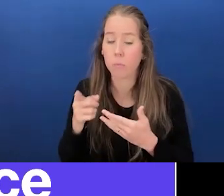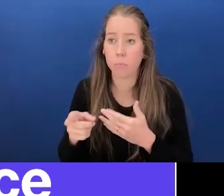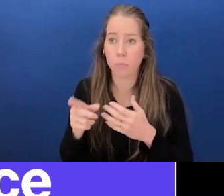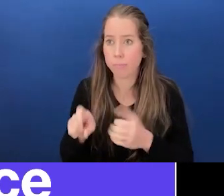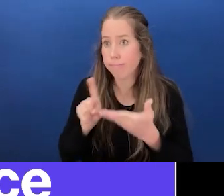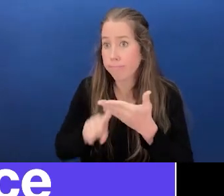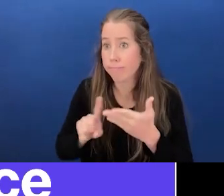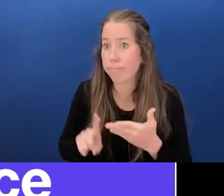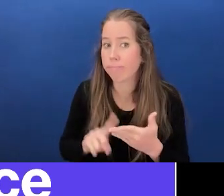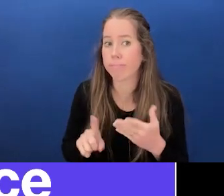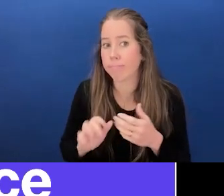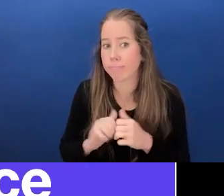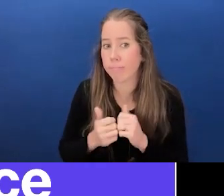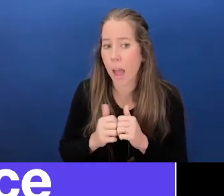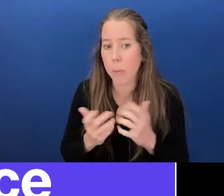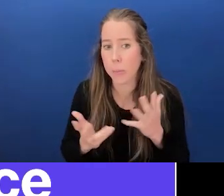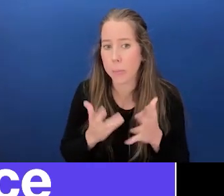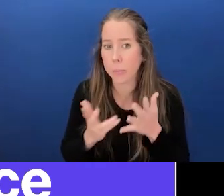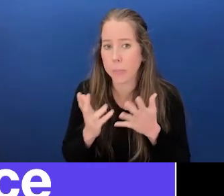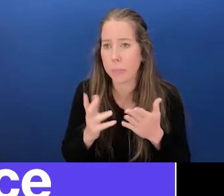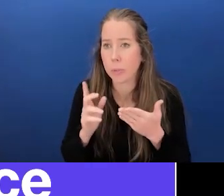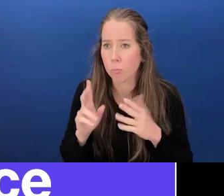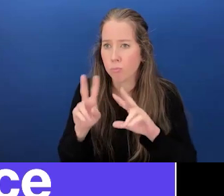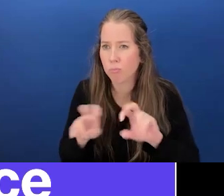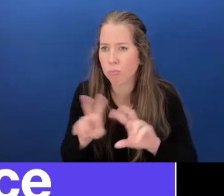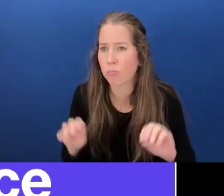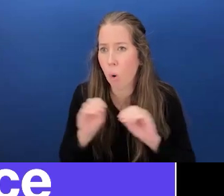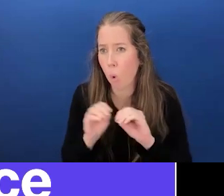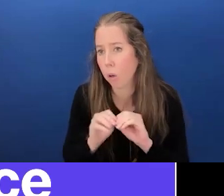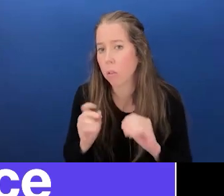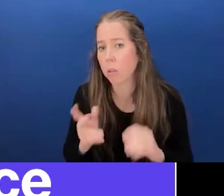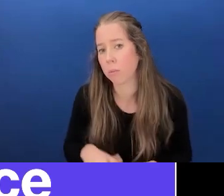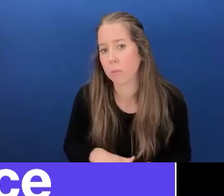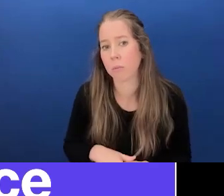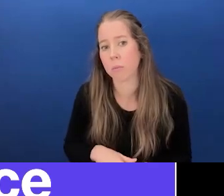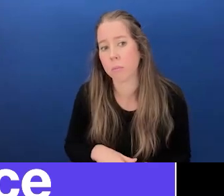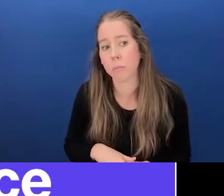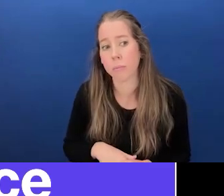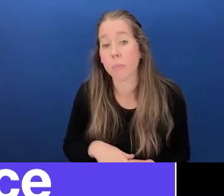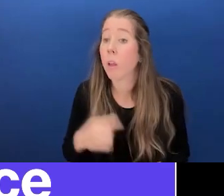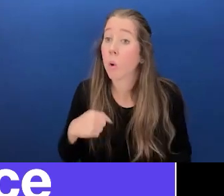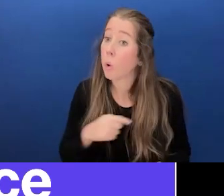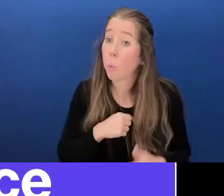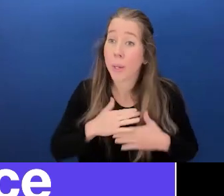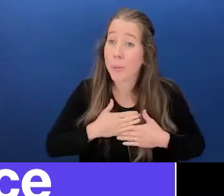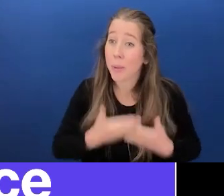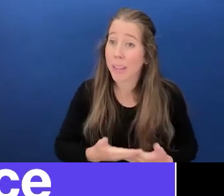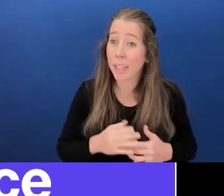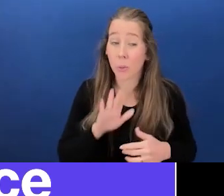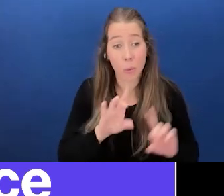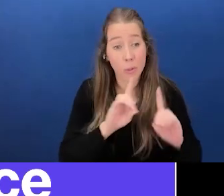how to look into that. We're willing to come to your